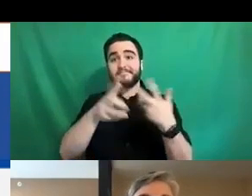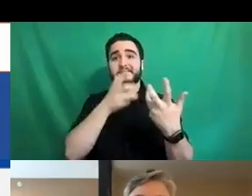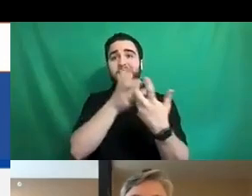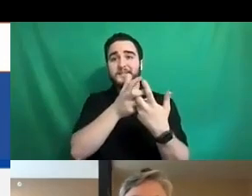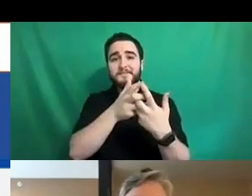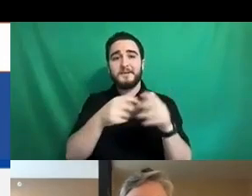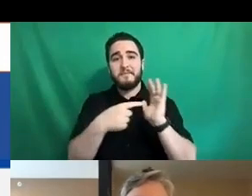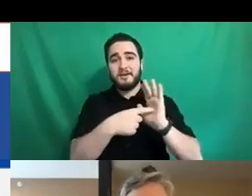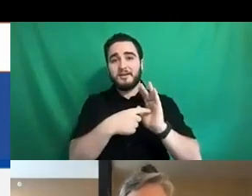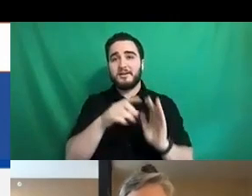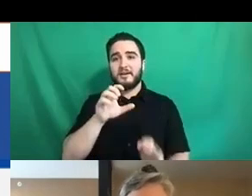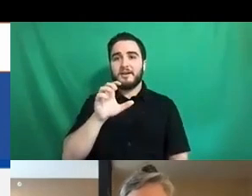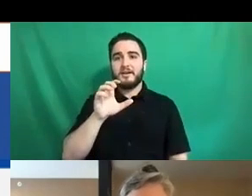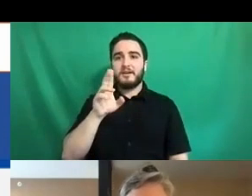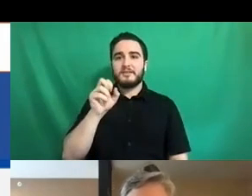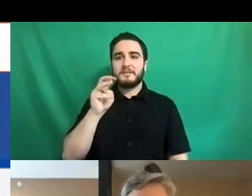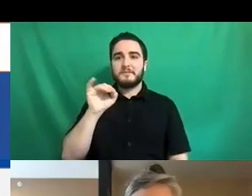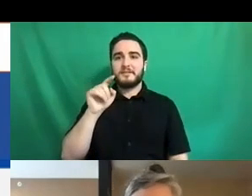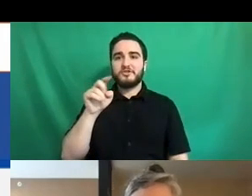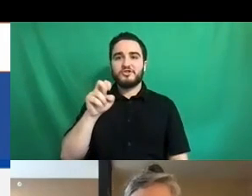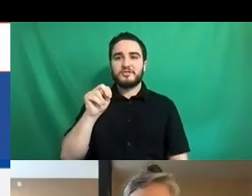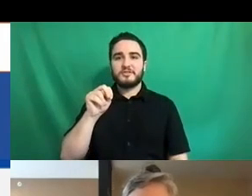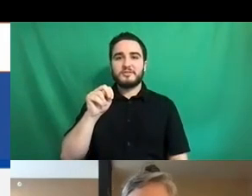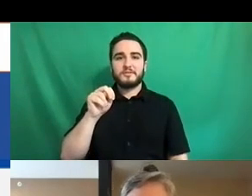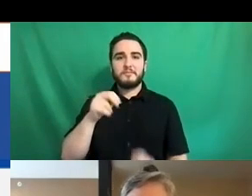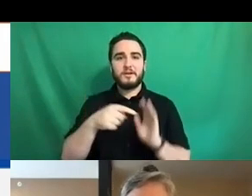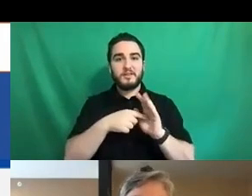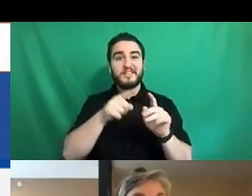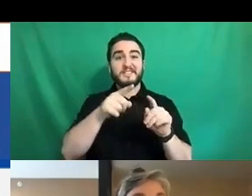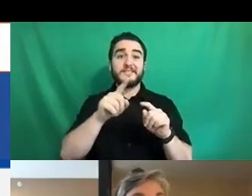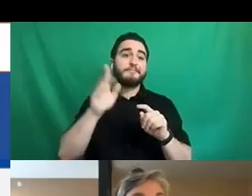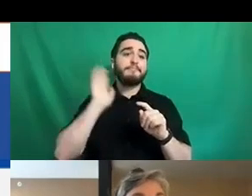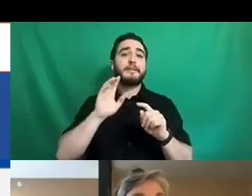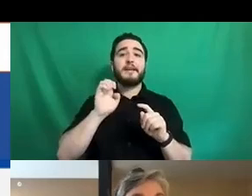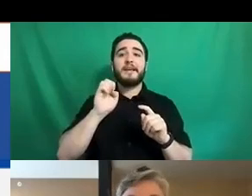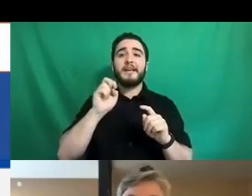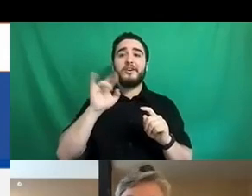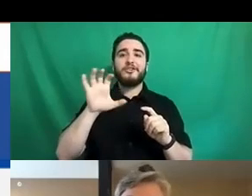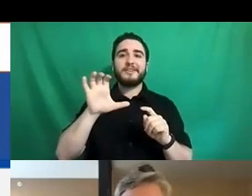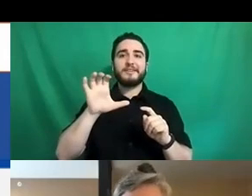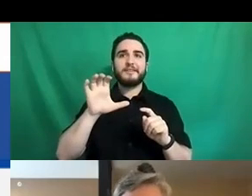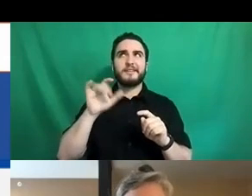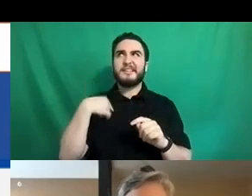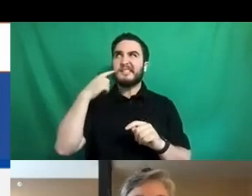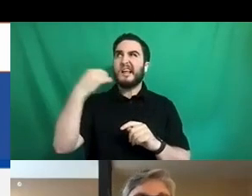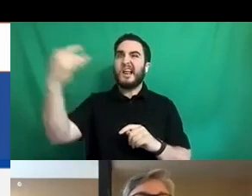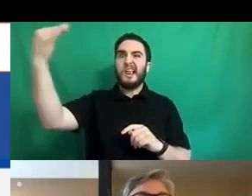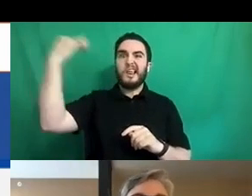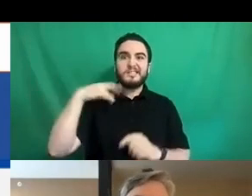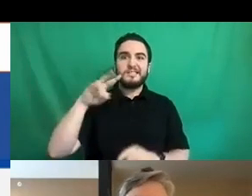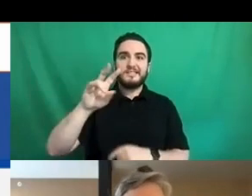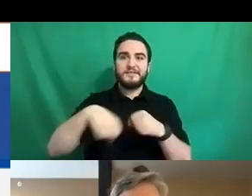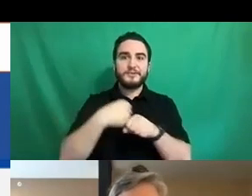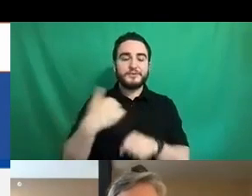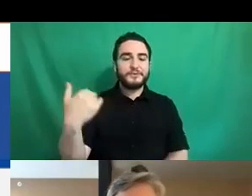is actually Eric's job when we first pitched Eric's job back in, let's see, it's been 7 years. So 7 years